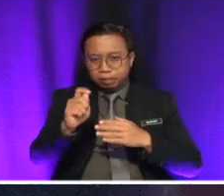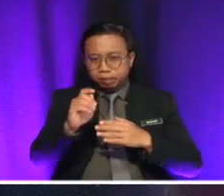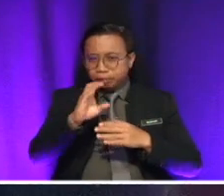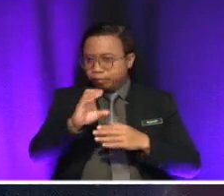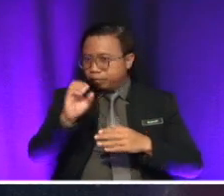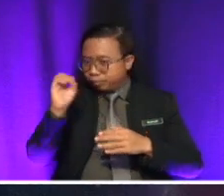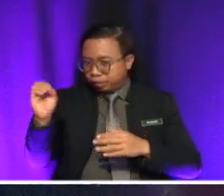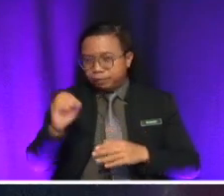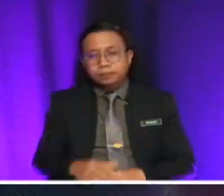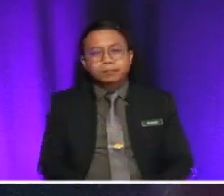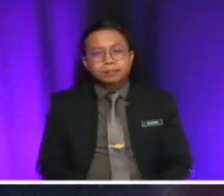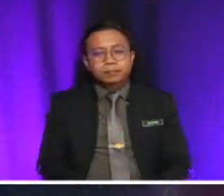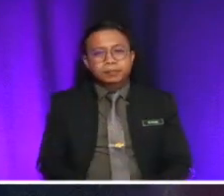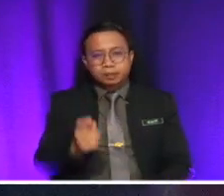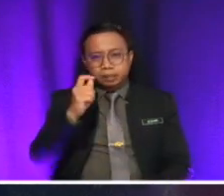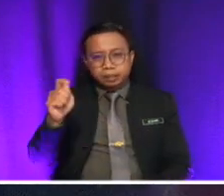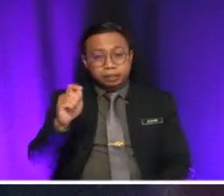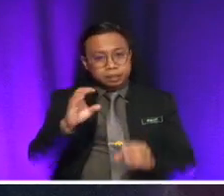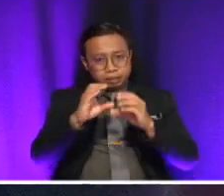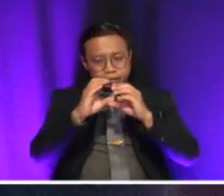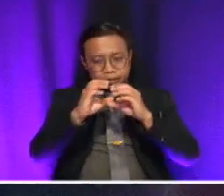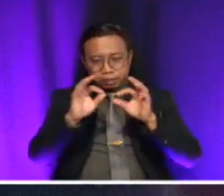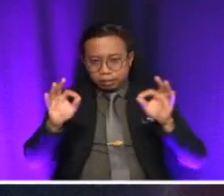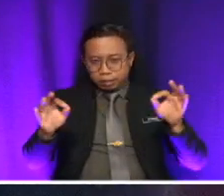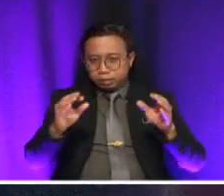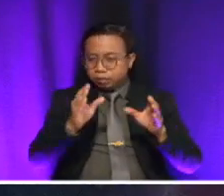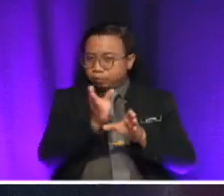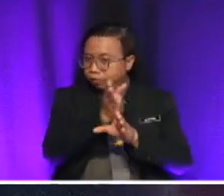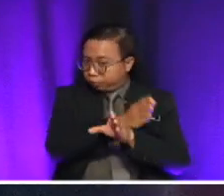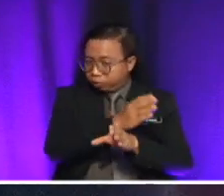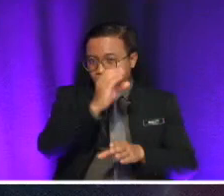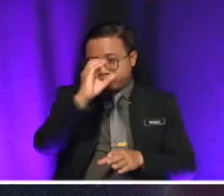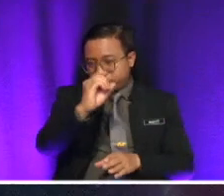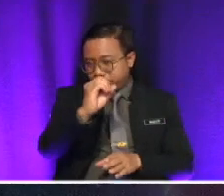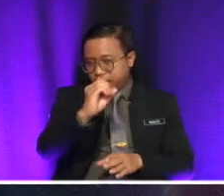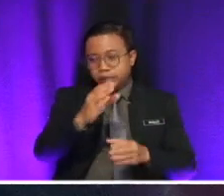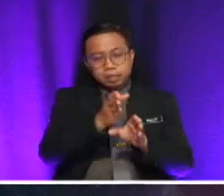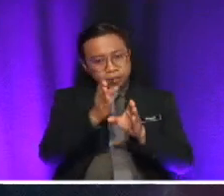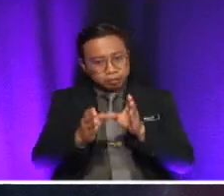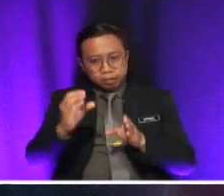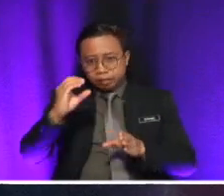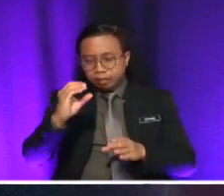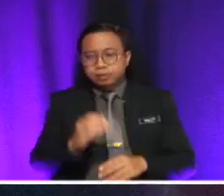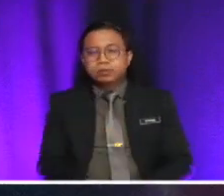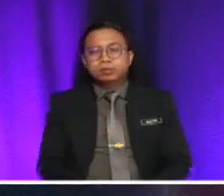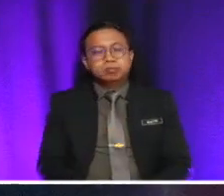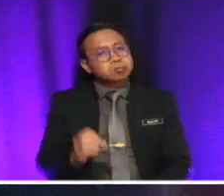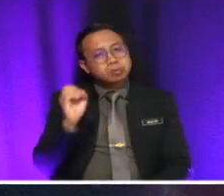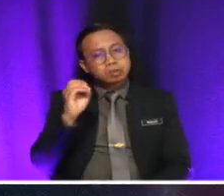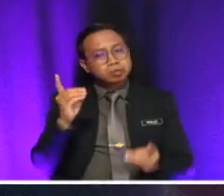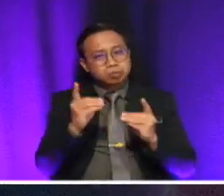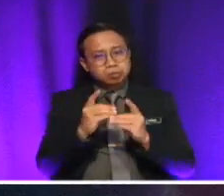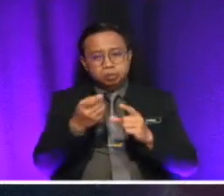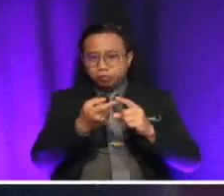before the blank The sentence, right? and after the blank. Okay, there might be a connection, and the idea will not be far from